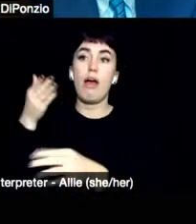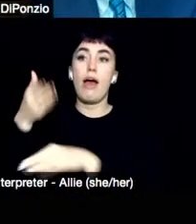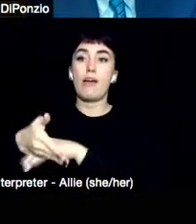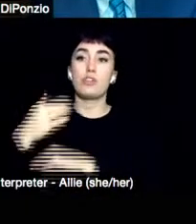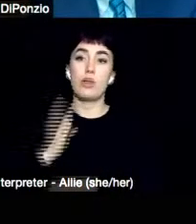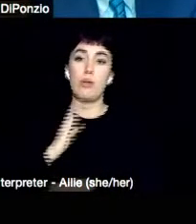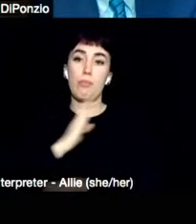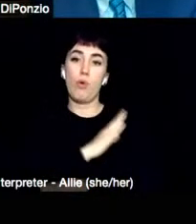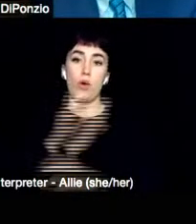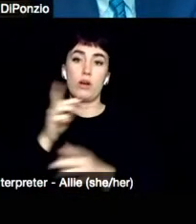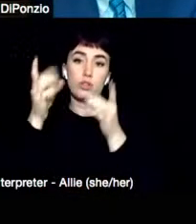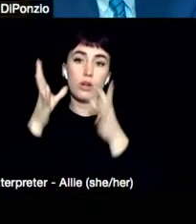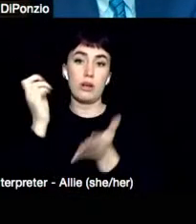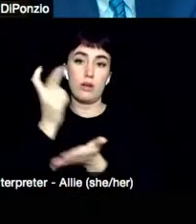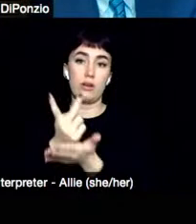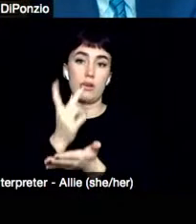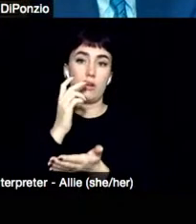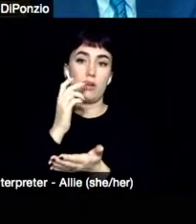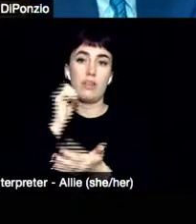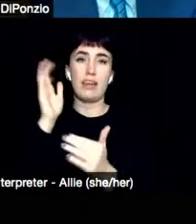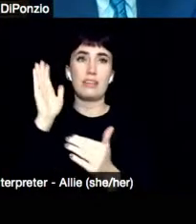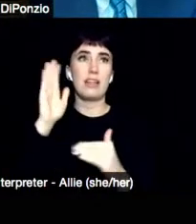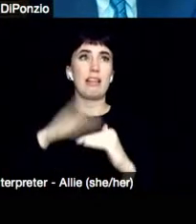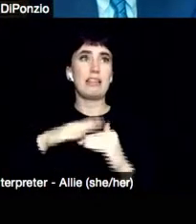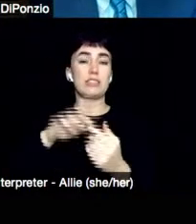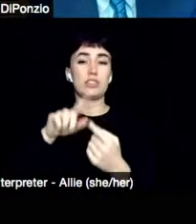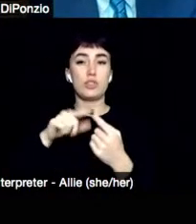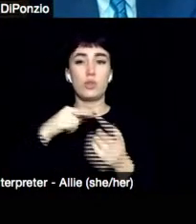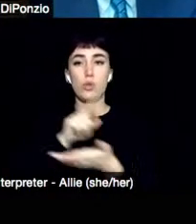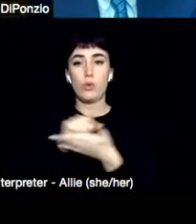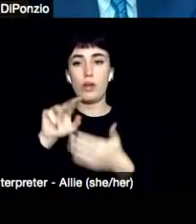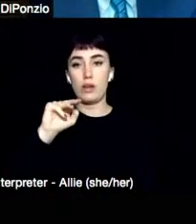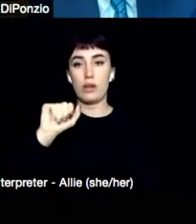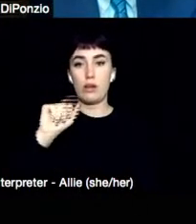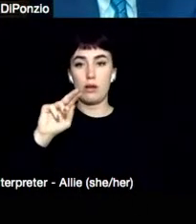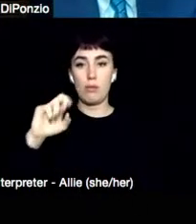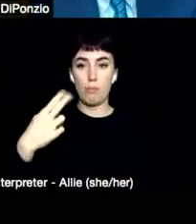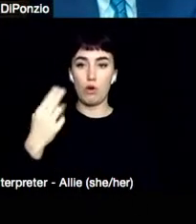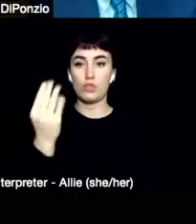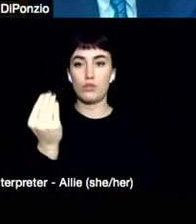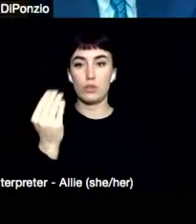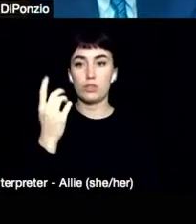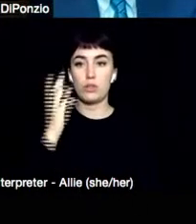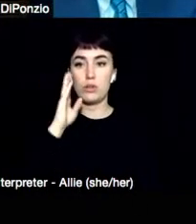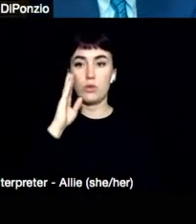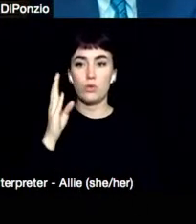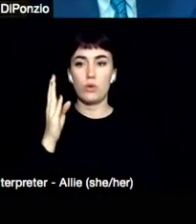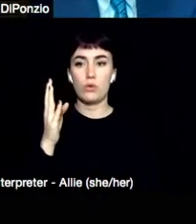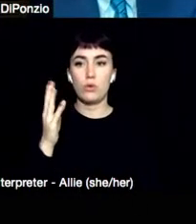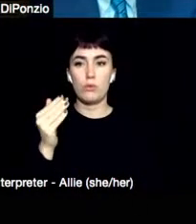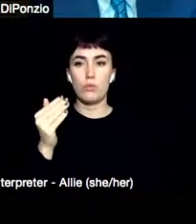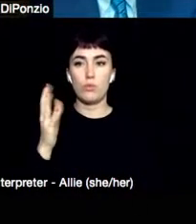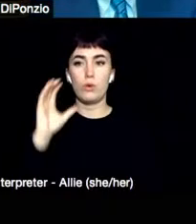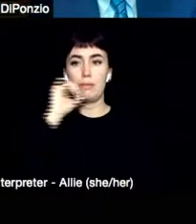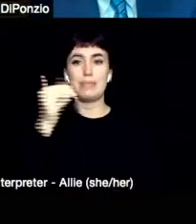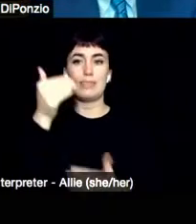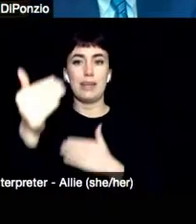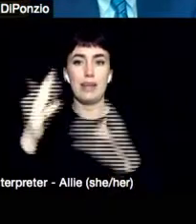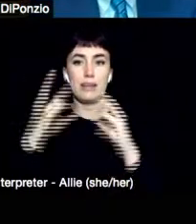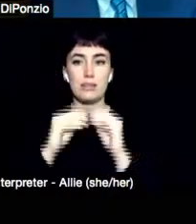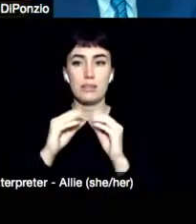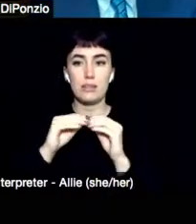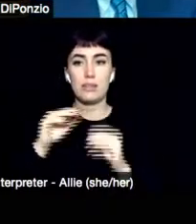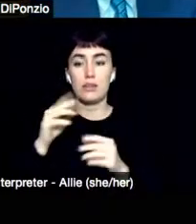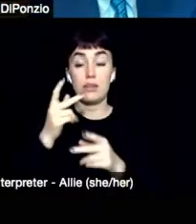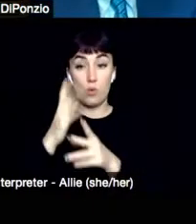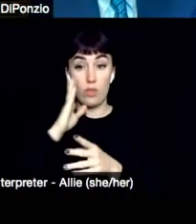at least the week of the March 14th, which would miss the next meeting. Would that be the case with a mutually